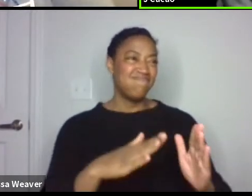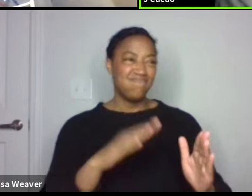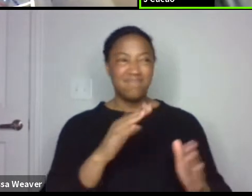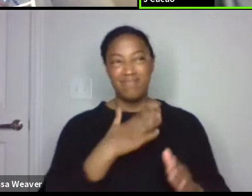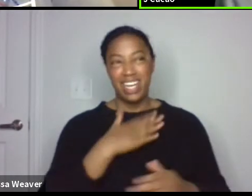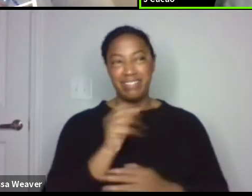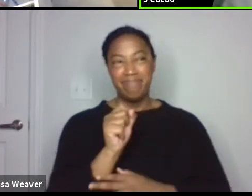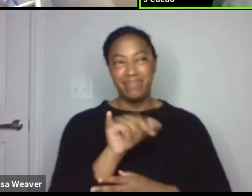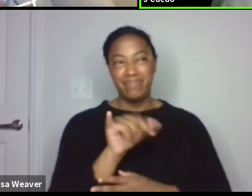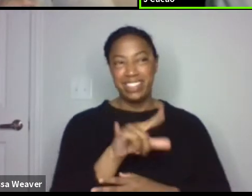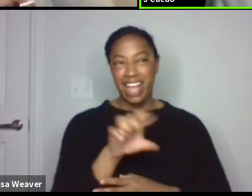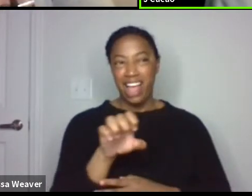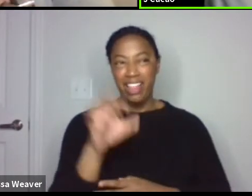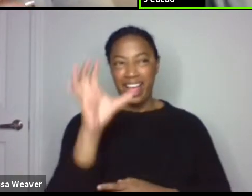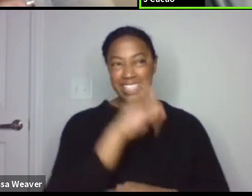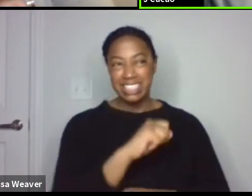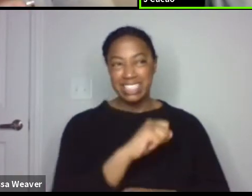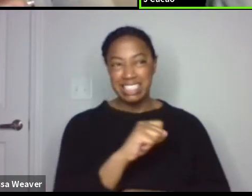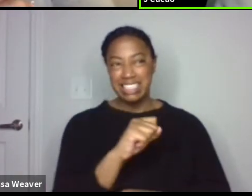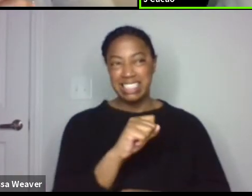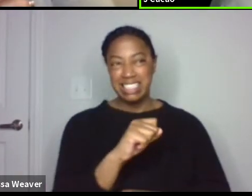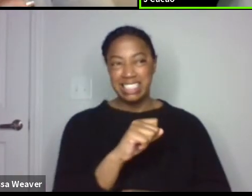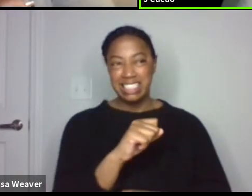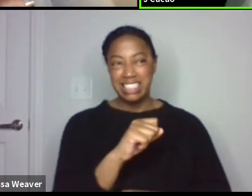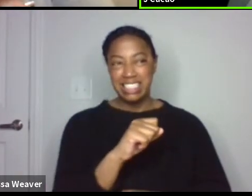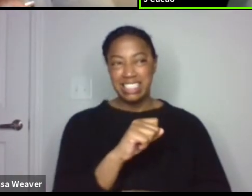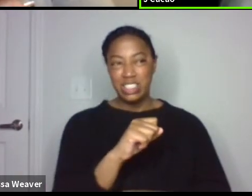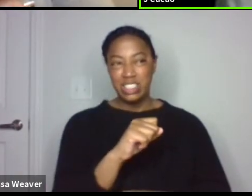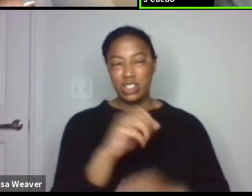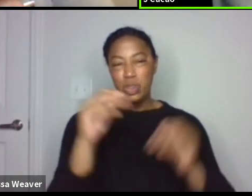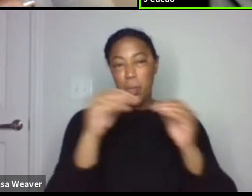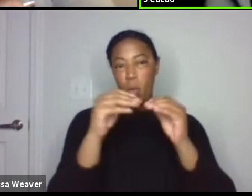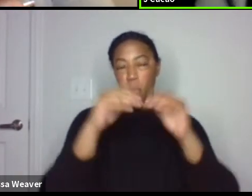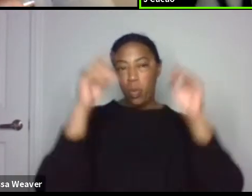I guess you could say I'm more on the conscious end.